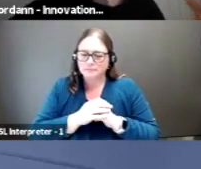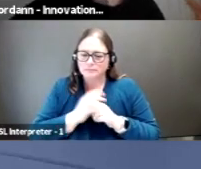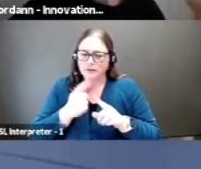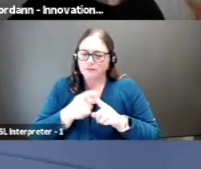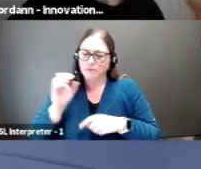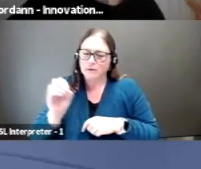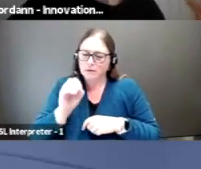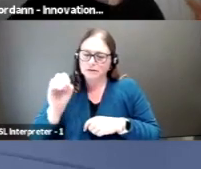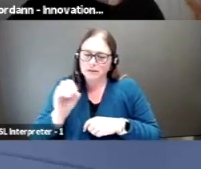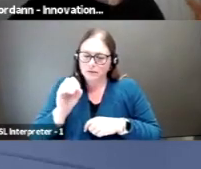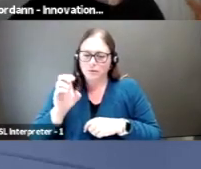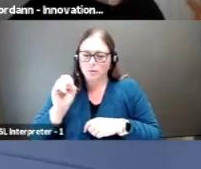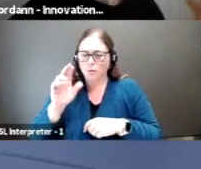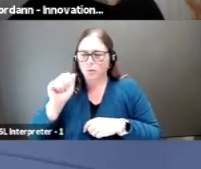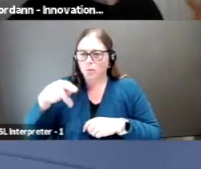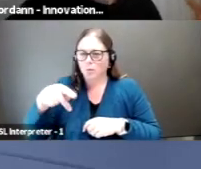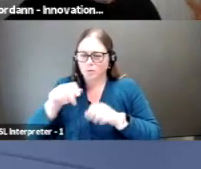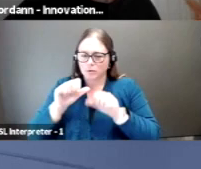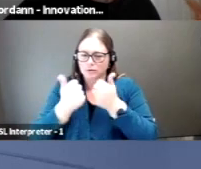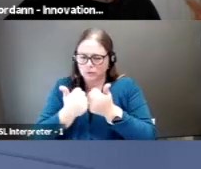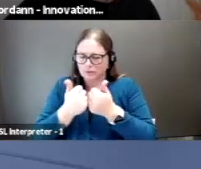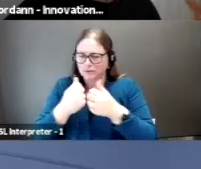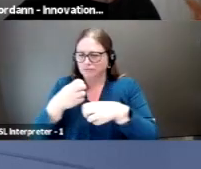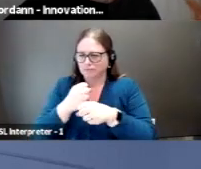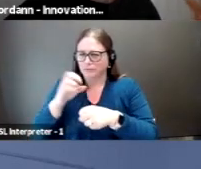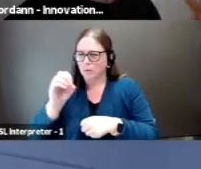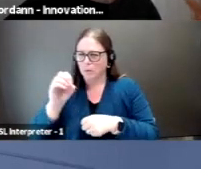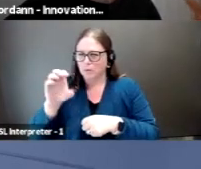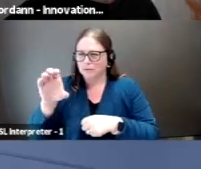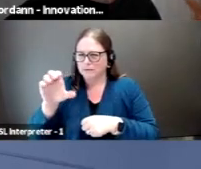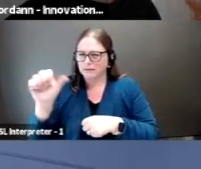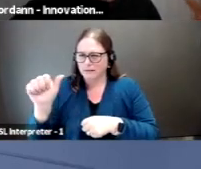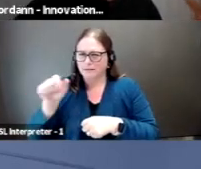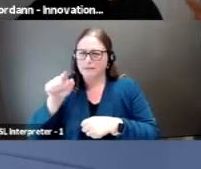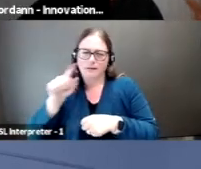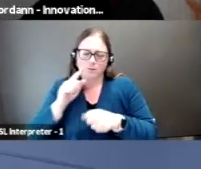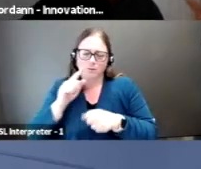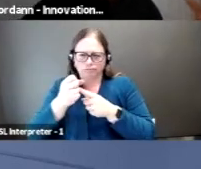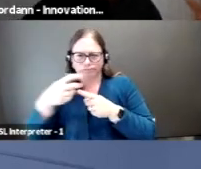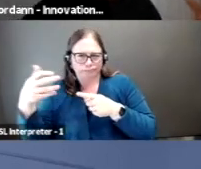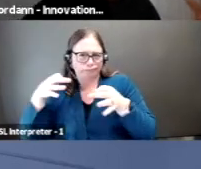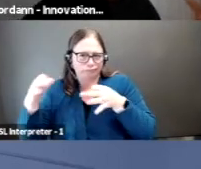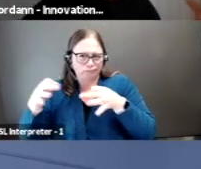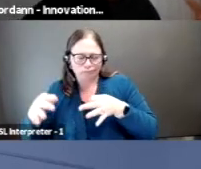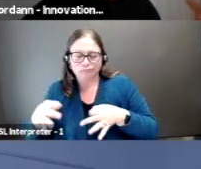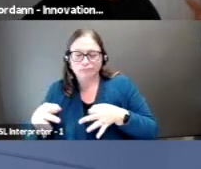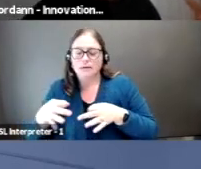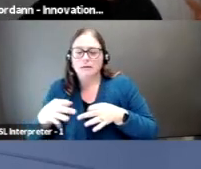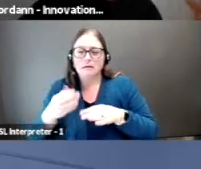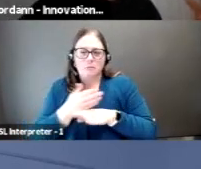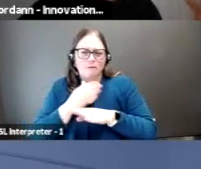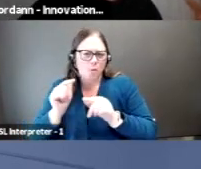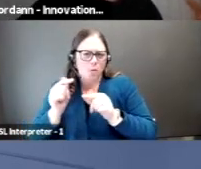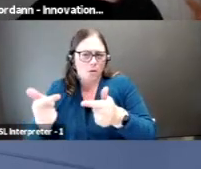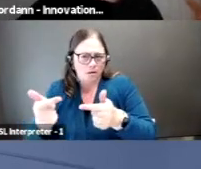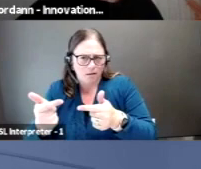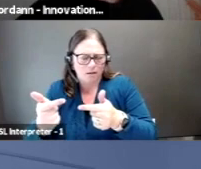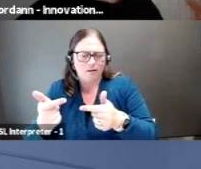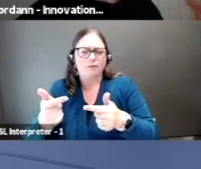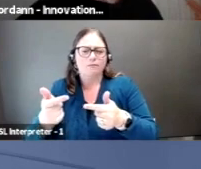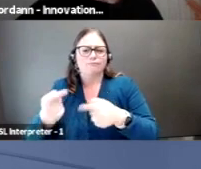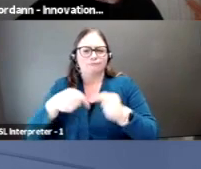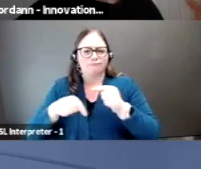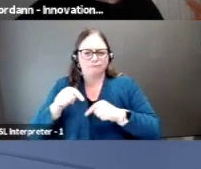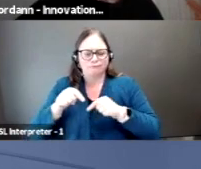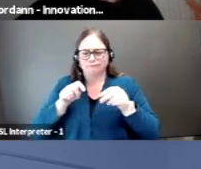cooperatives and socially conscious businesses today. So quickly, before I hand the screen over to Peter, I will briefly introduce